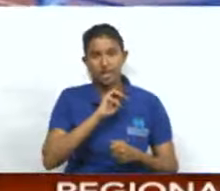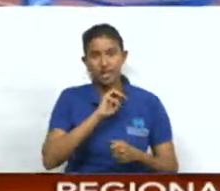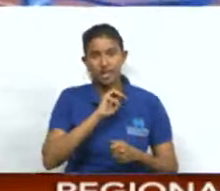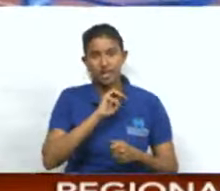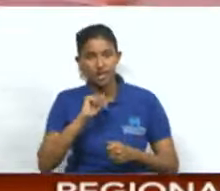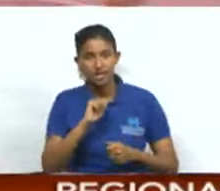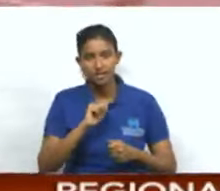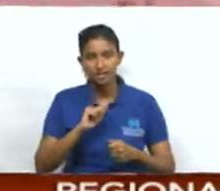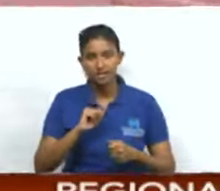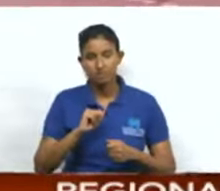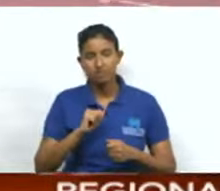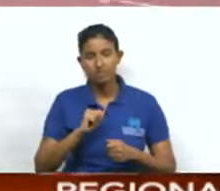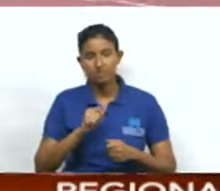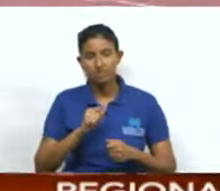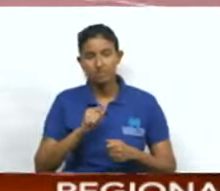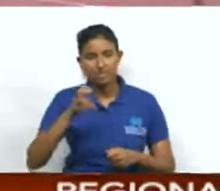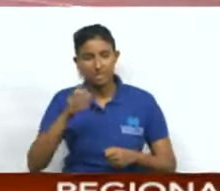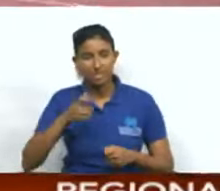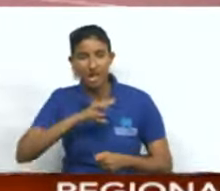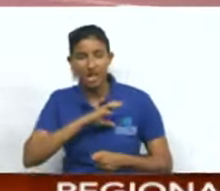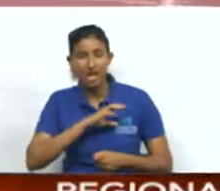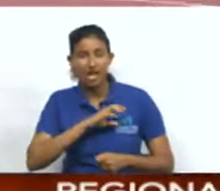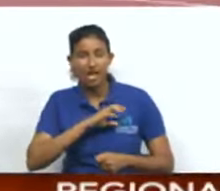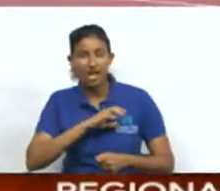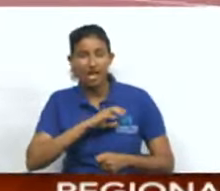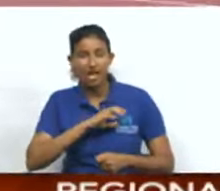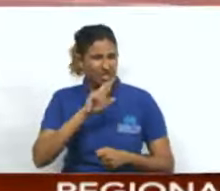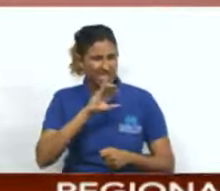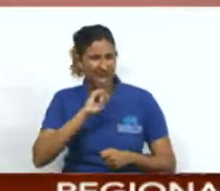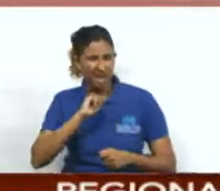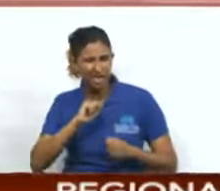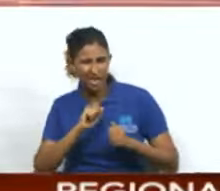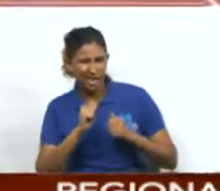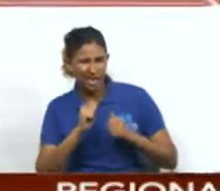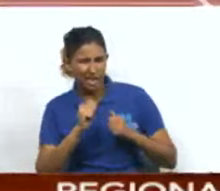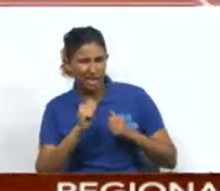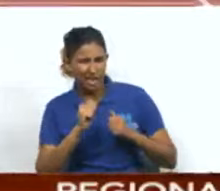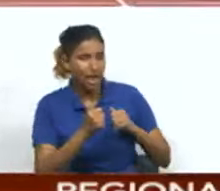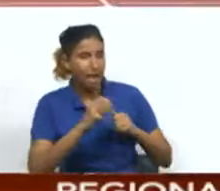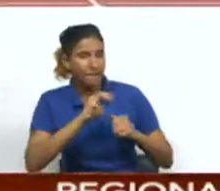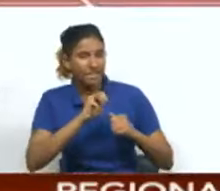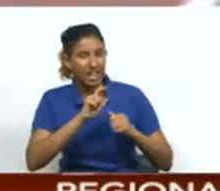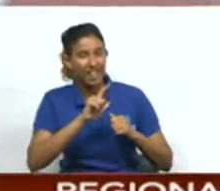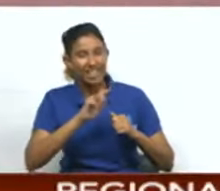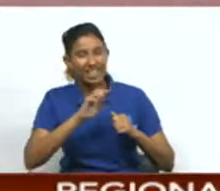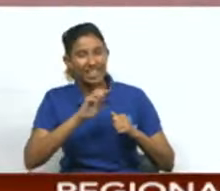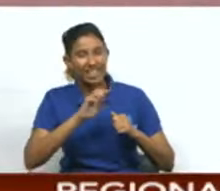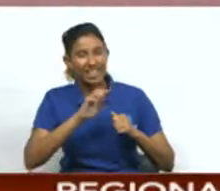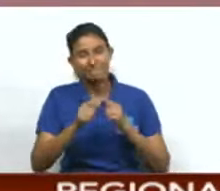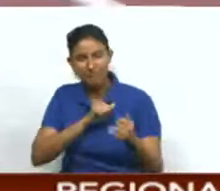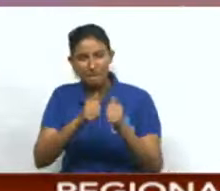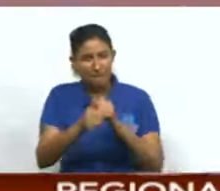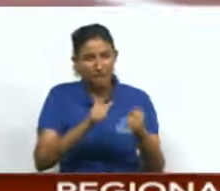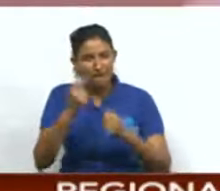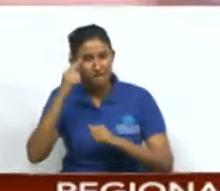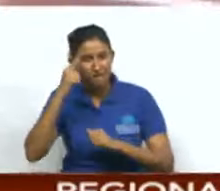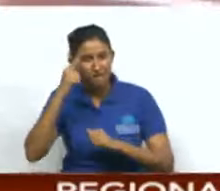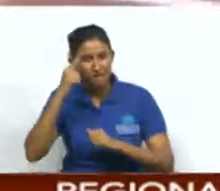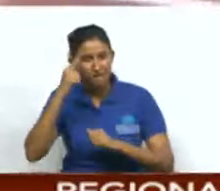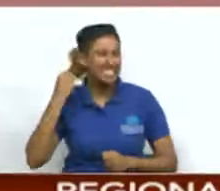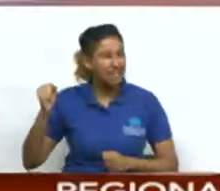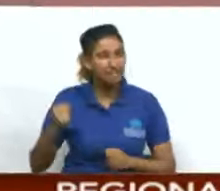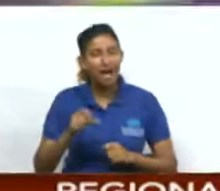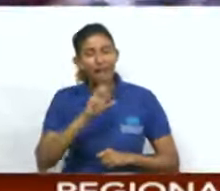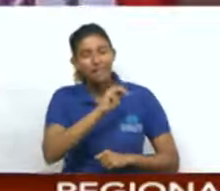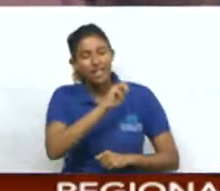She's going ahead of everybody else, IE, and a battle for the silver. IE takes the bronze, but it is a glorious gold for Garcia. Eunice Lady